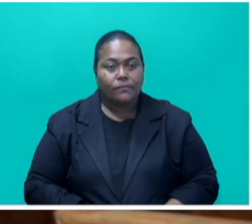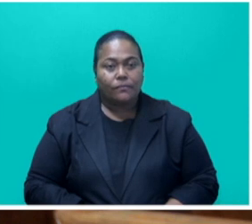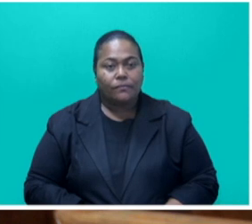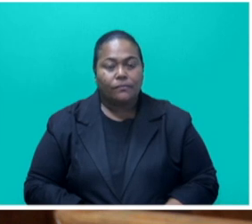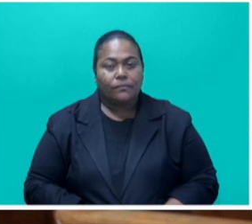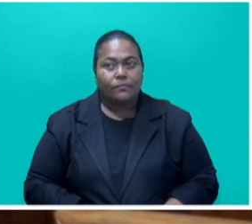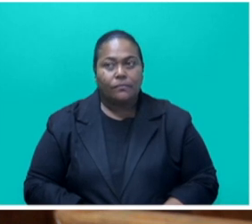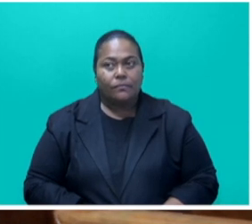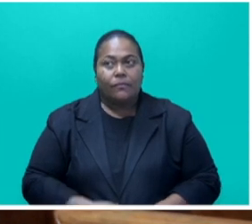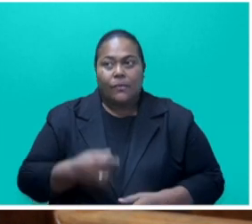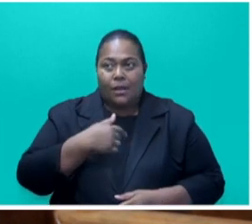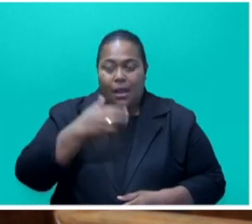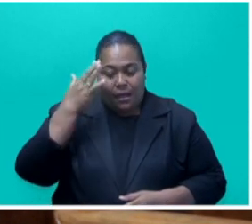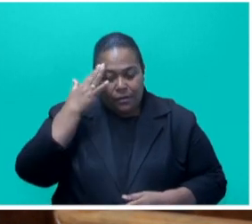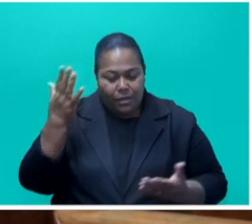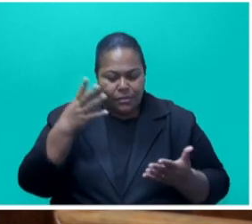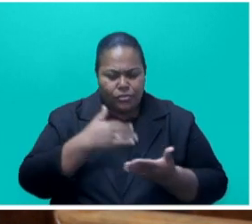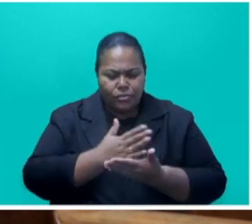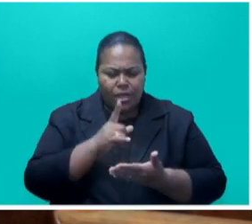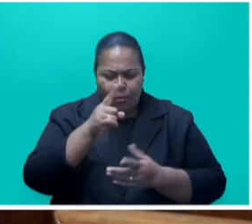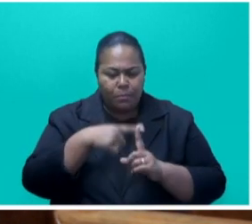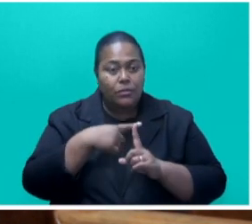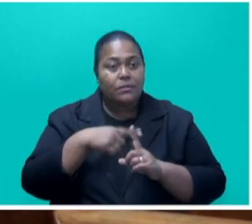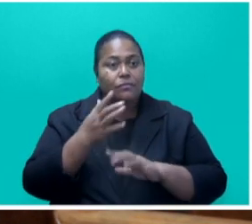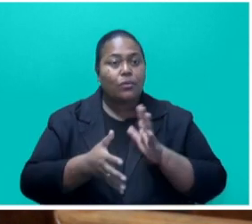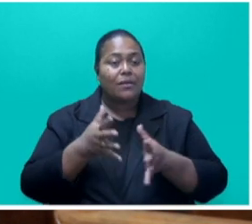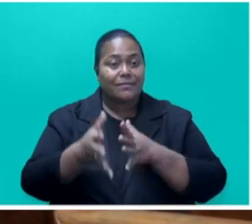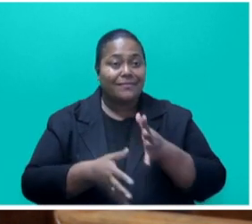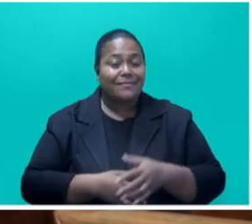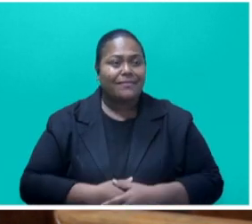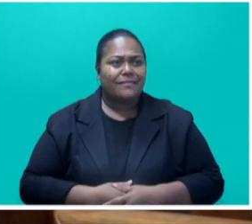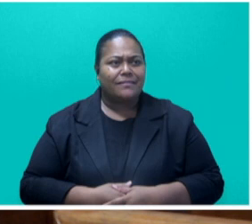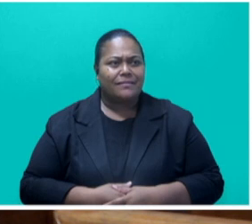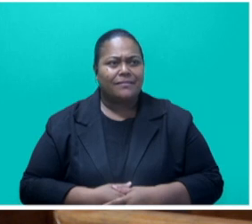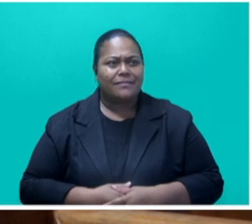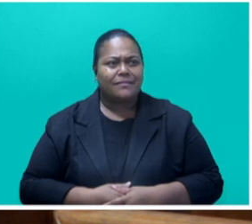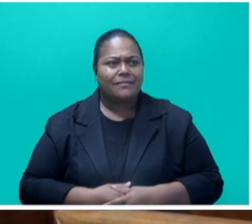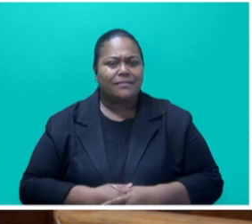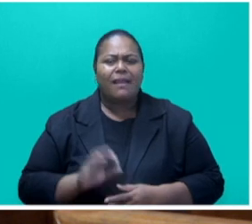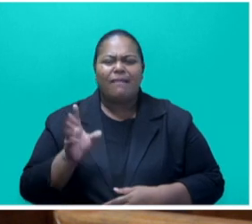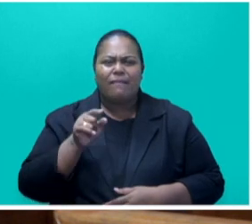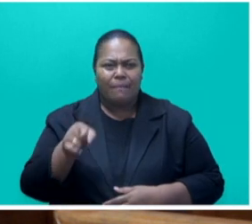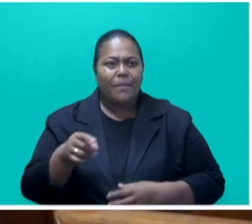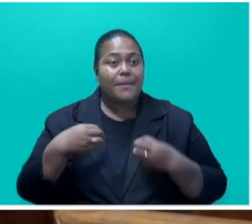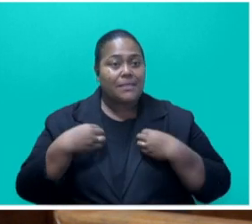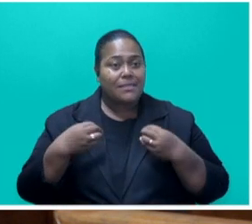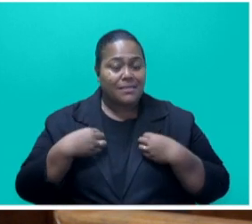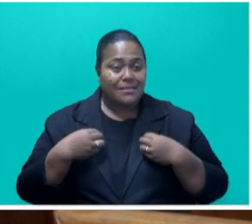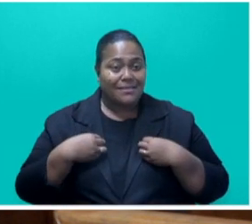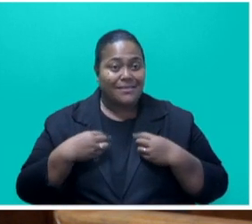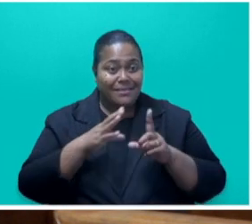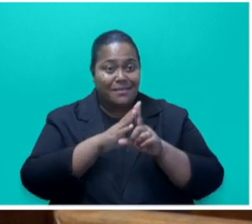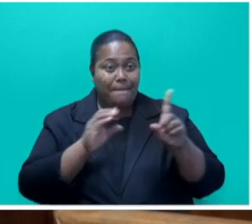I thought I'd just share one positive story from the cooperative model, and that's